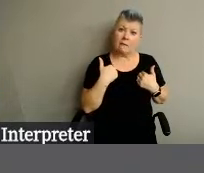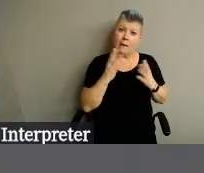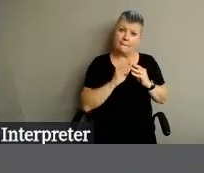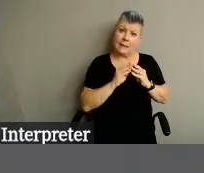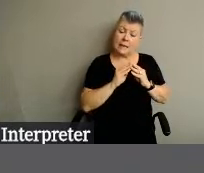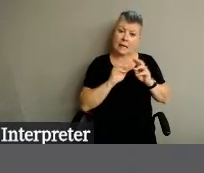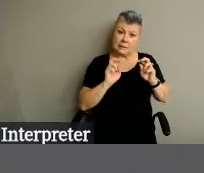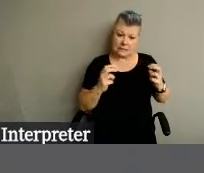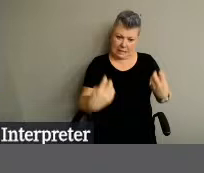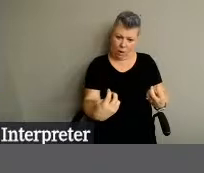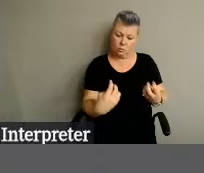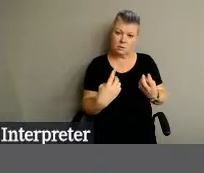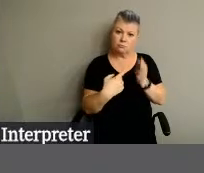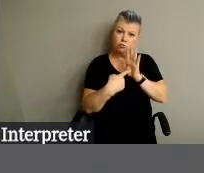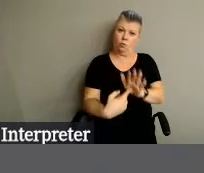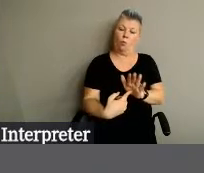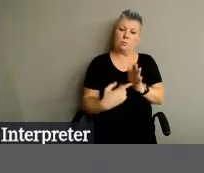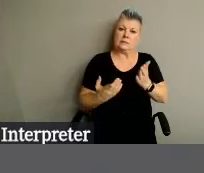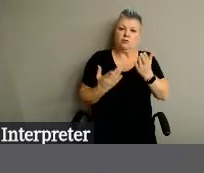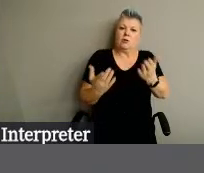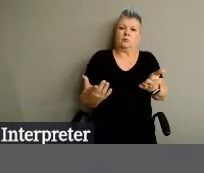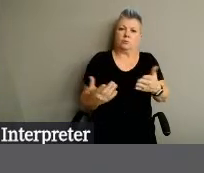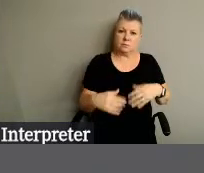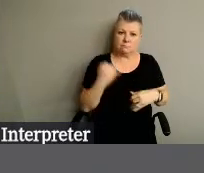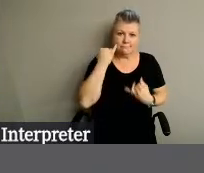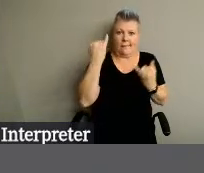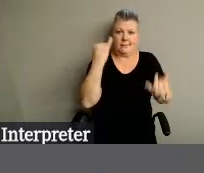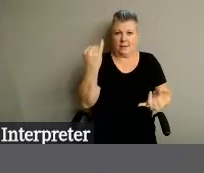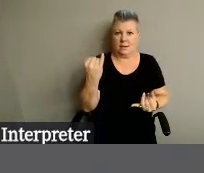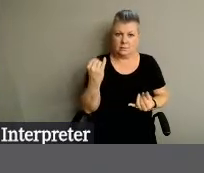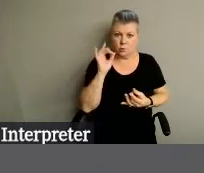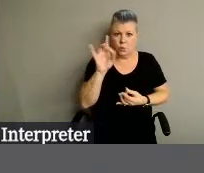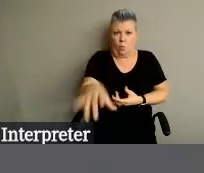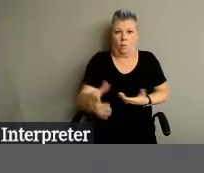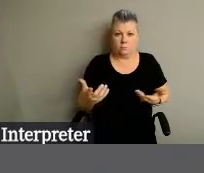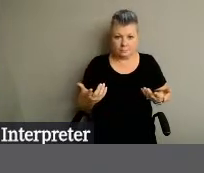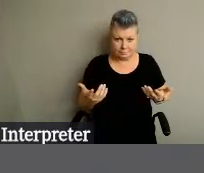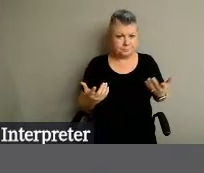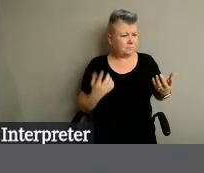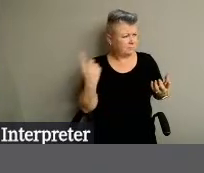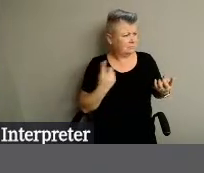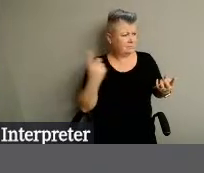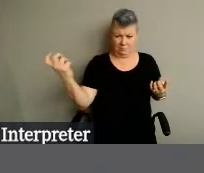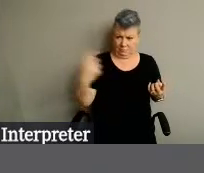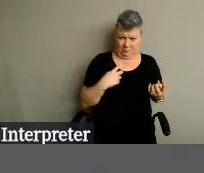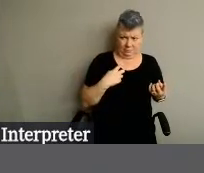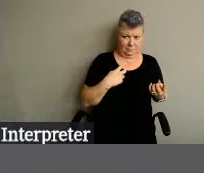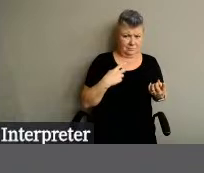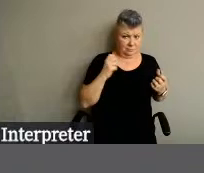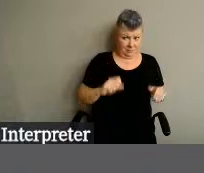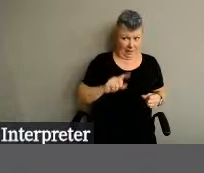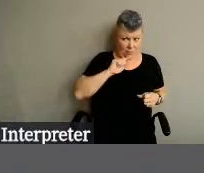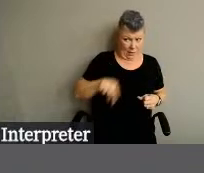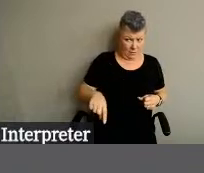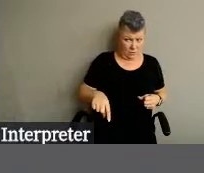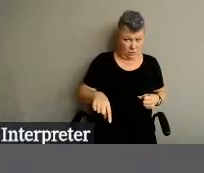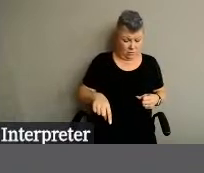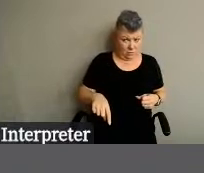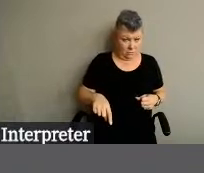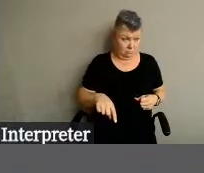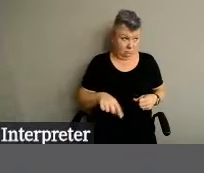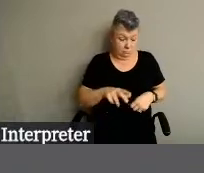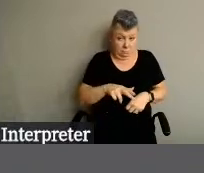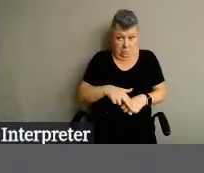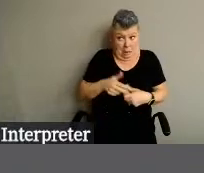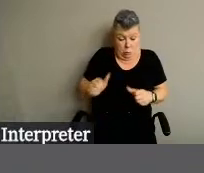ideas that we learned from others. And then, like, sometimes someone may say, well, ask me, can you answer this question? And I'm like, of course, and then I'll try and answer